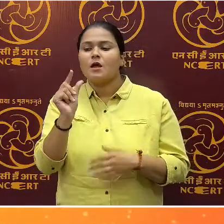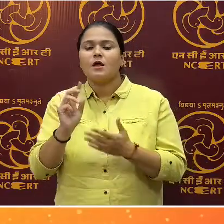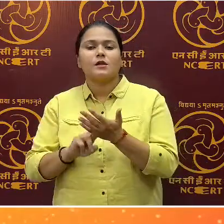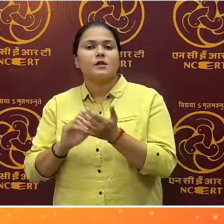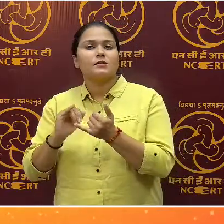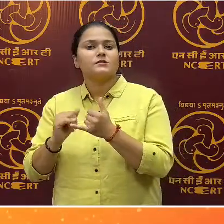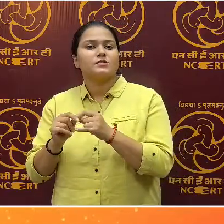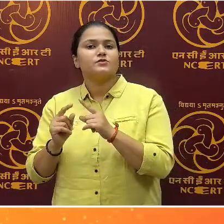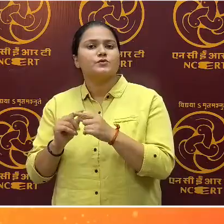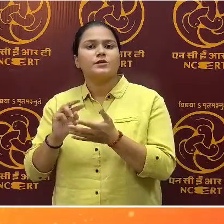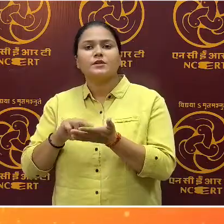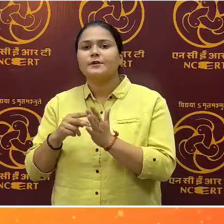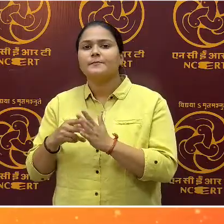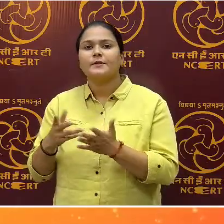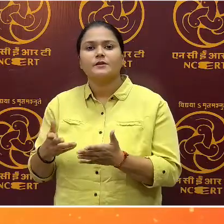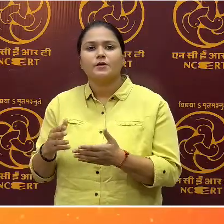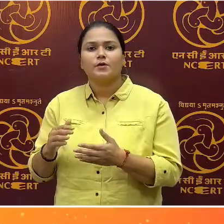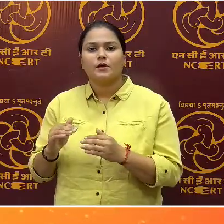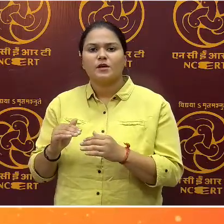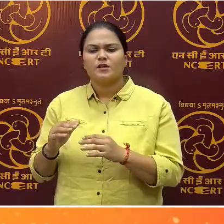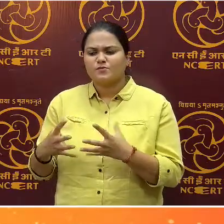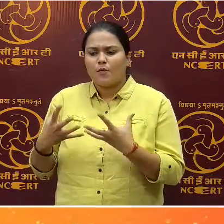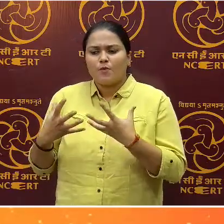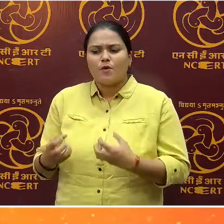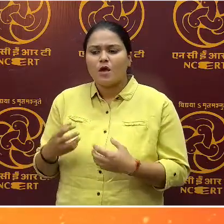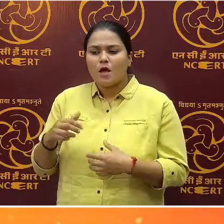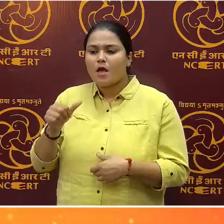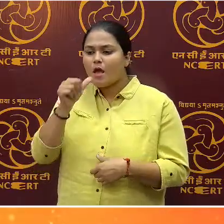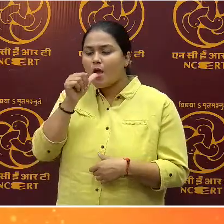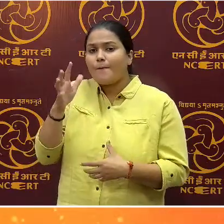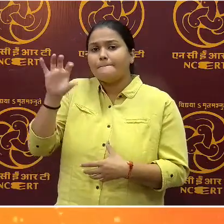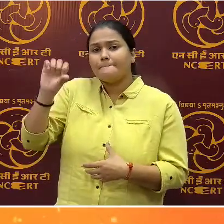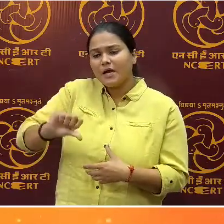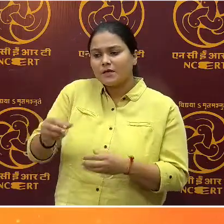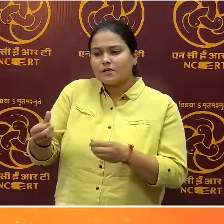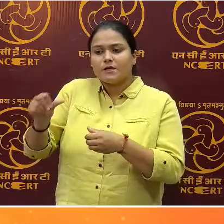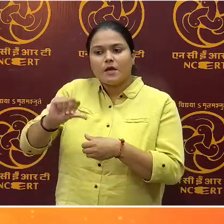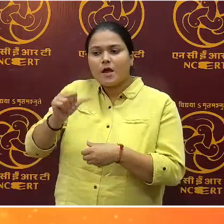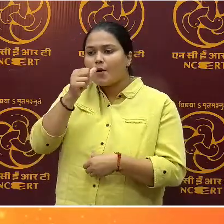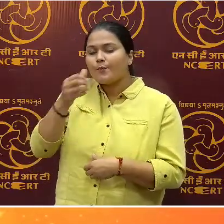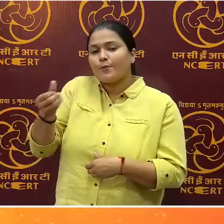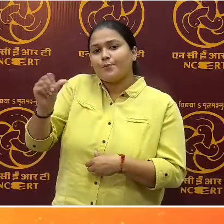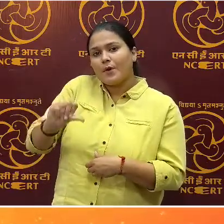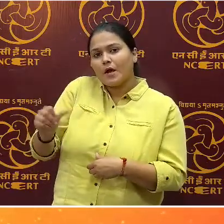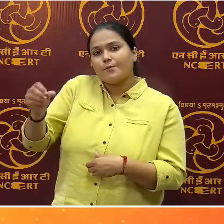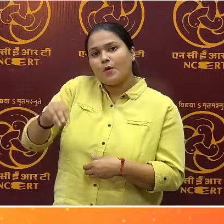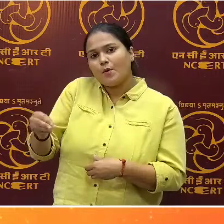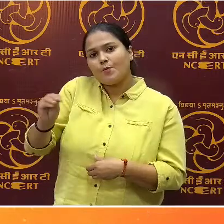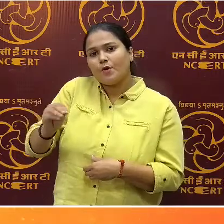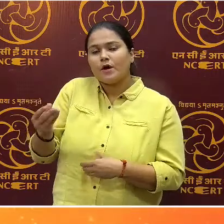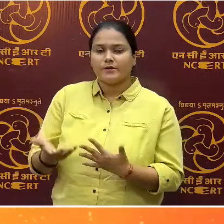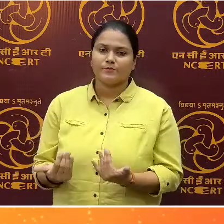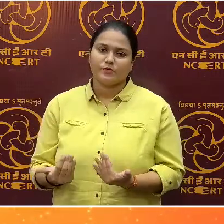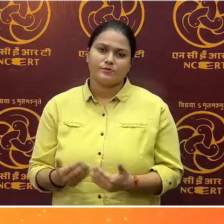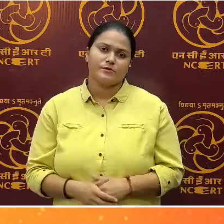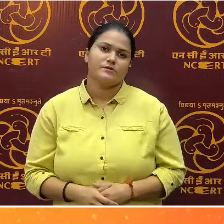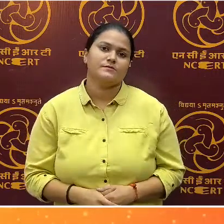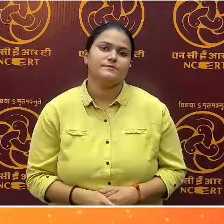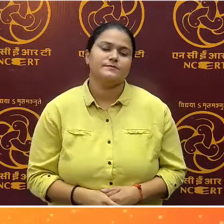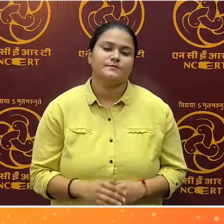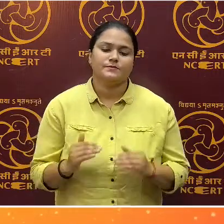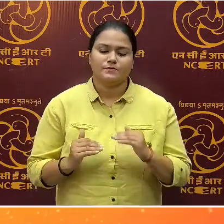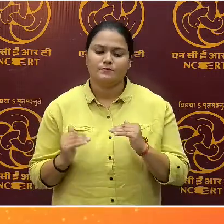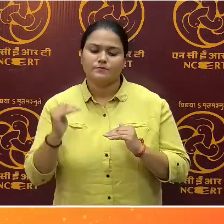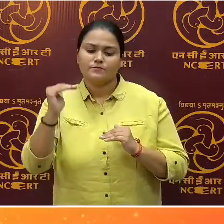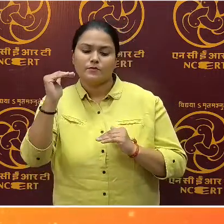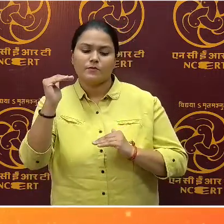unsaturated solutions, they were hungry water, that yes, you can add more of solute to it, right? So by